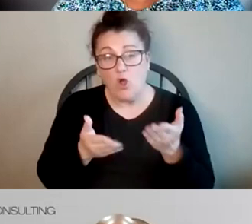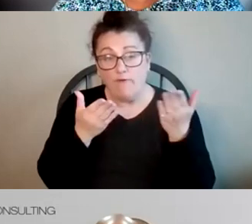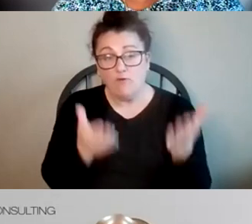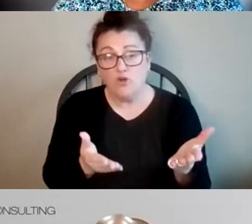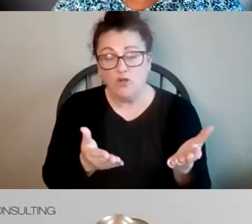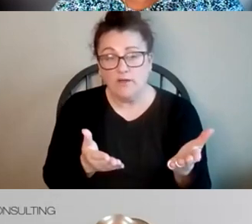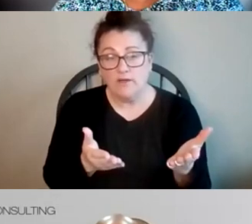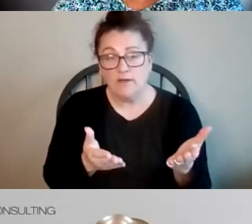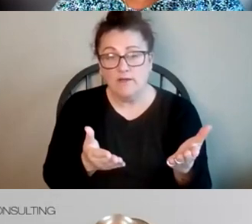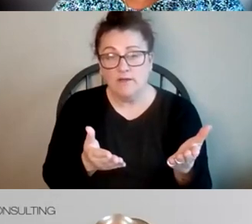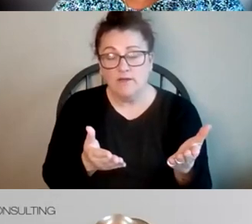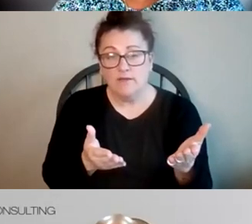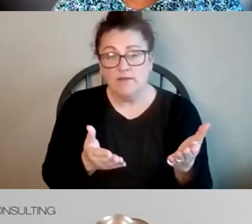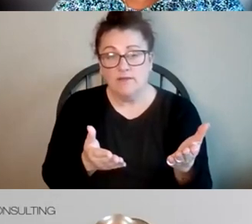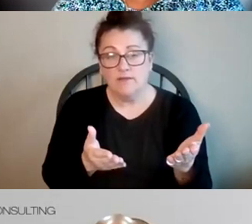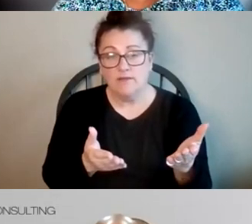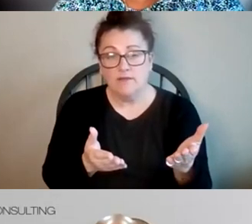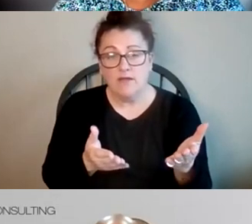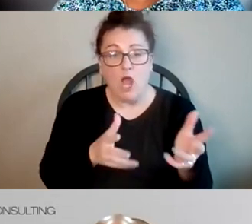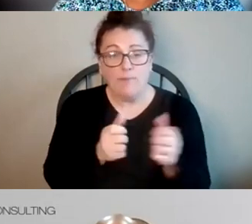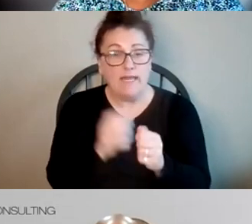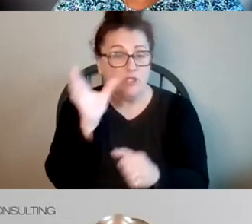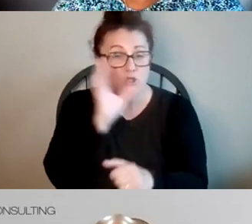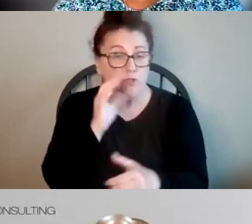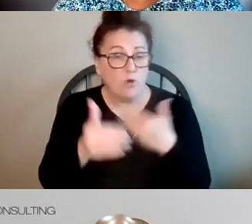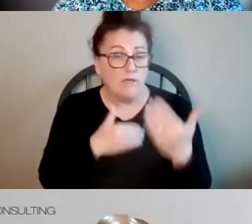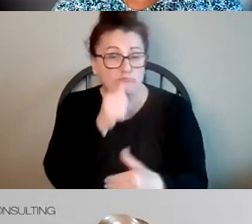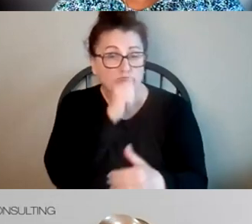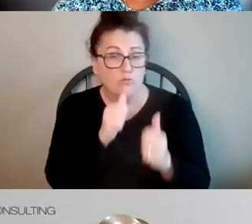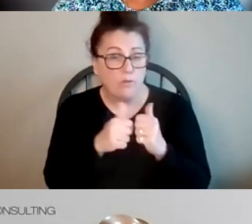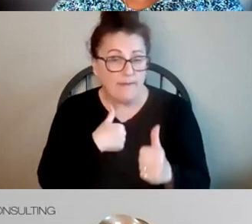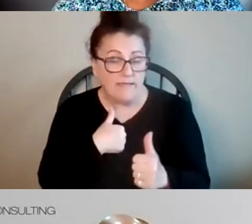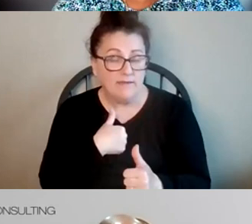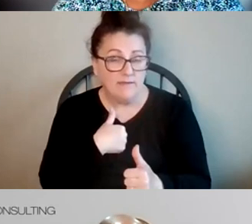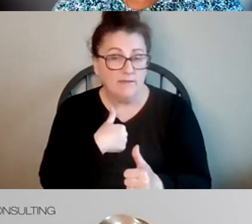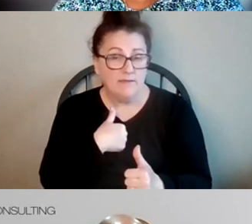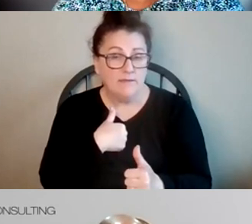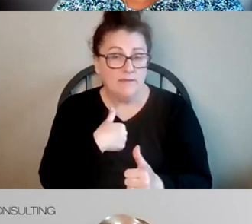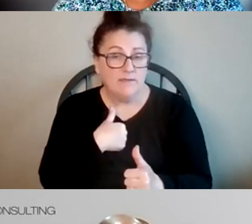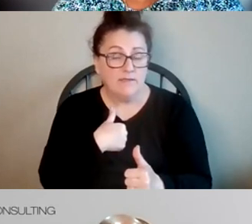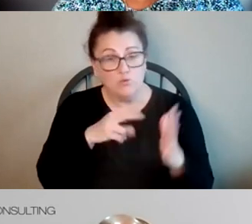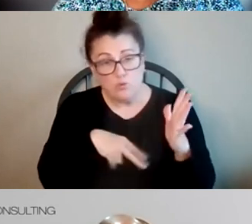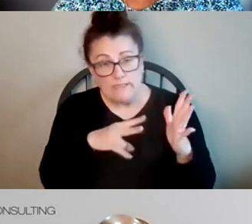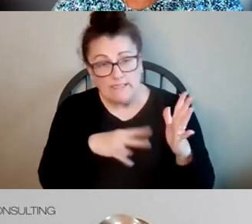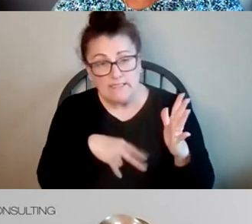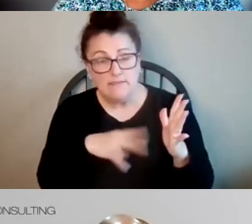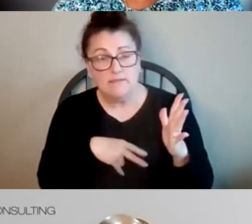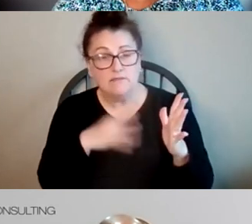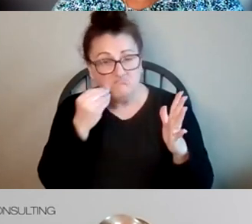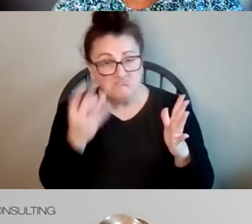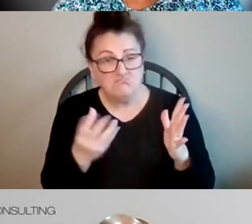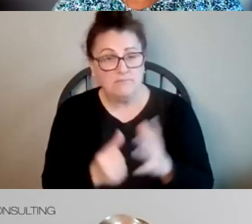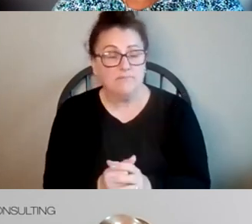record, an update of our search process. So bear with me as I read through this